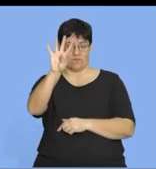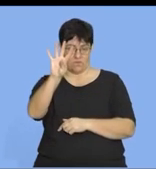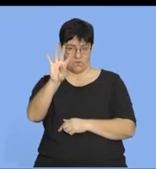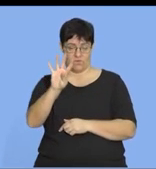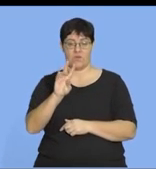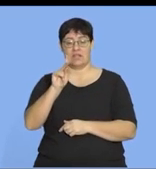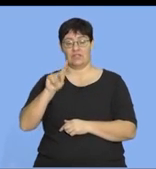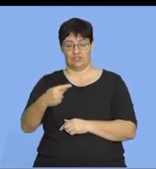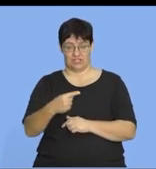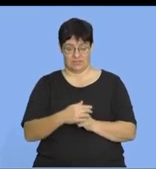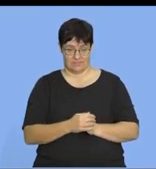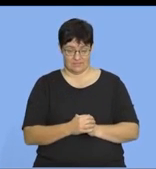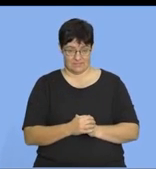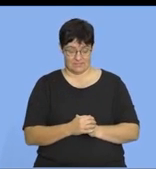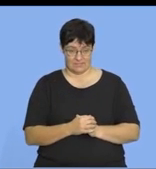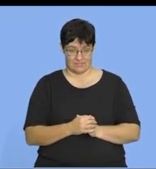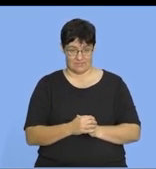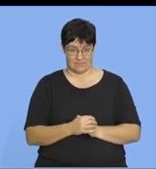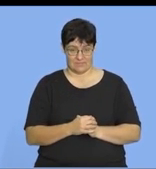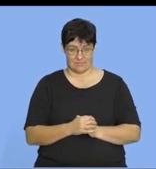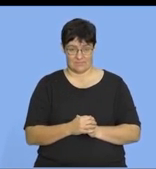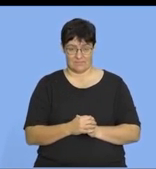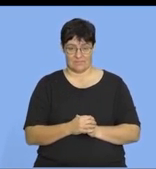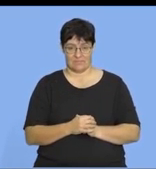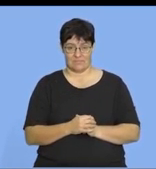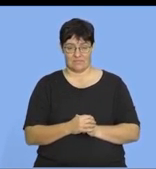24 kilograms.